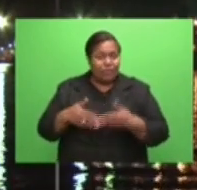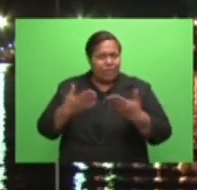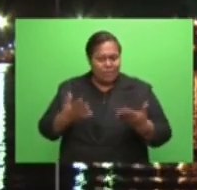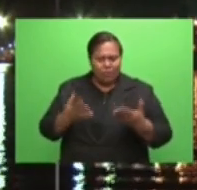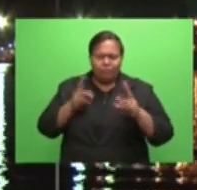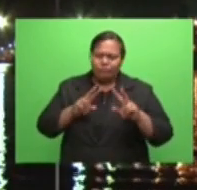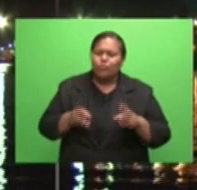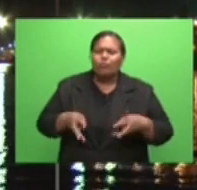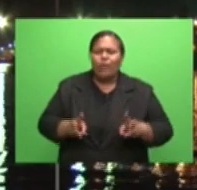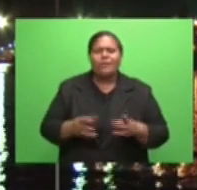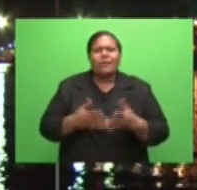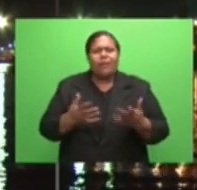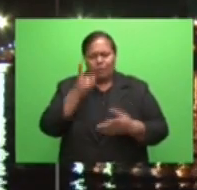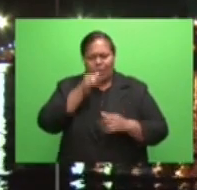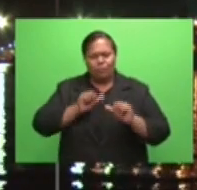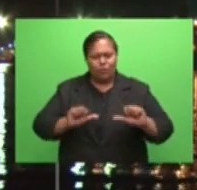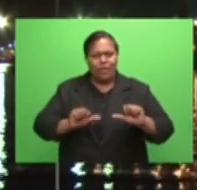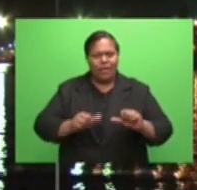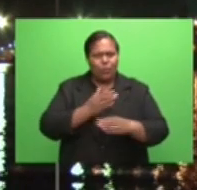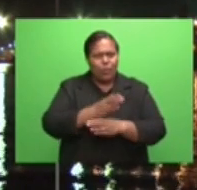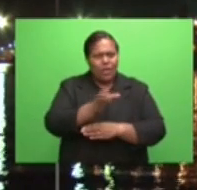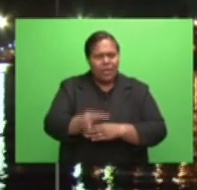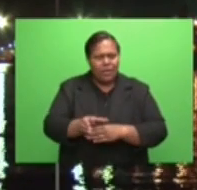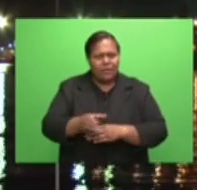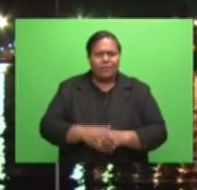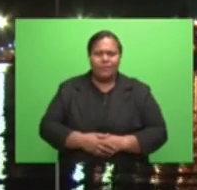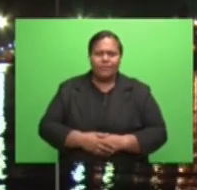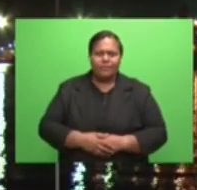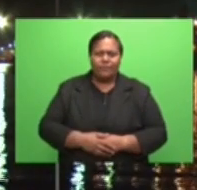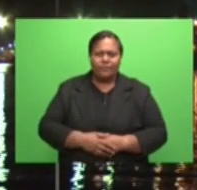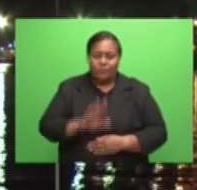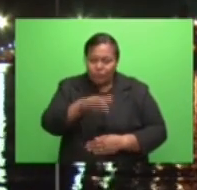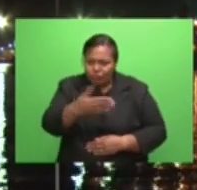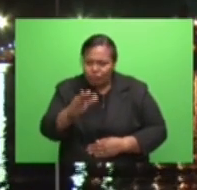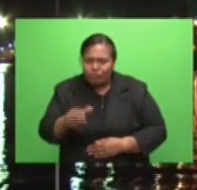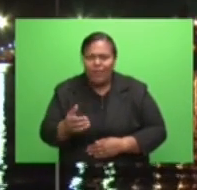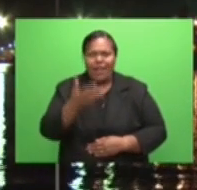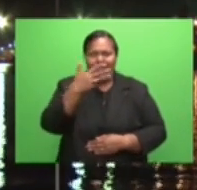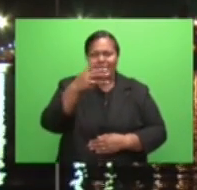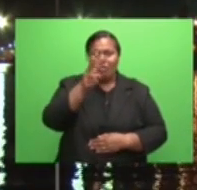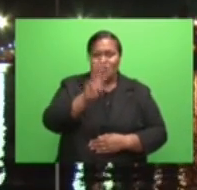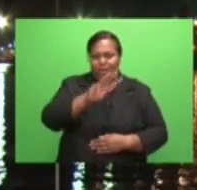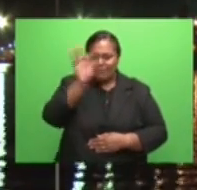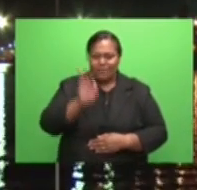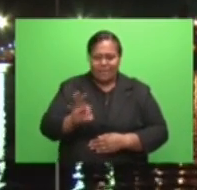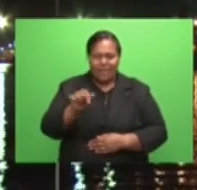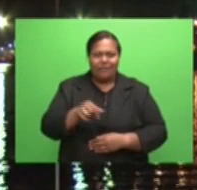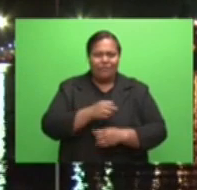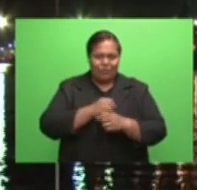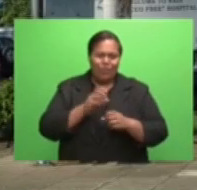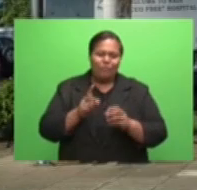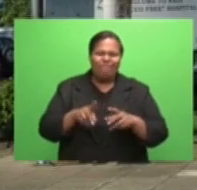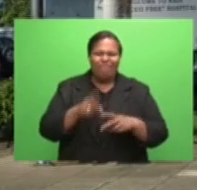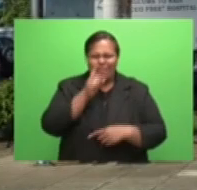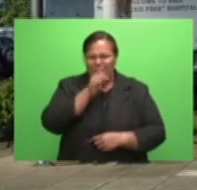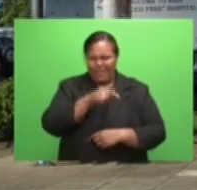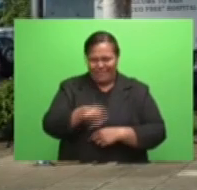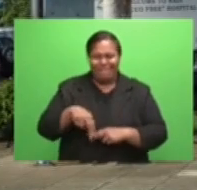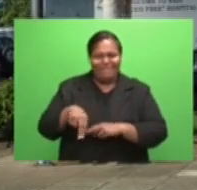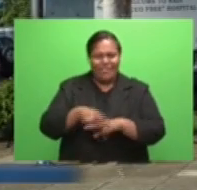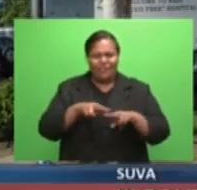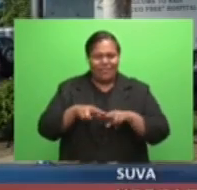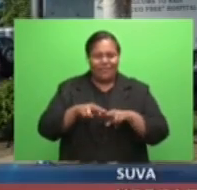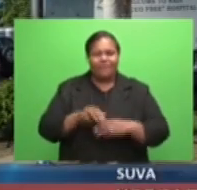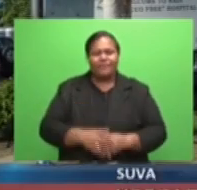these workers at the forefront, who have screened 93% of our population. Koroi Tandolala reports.